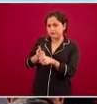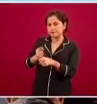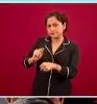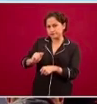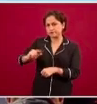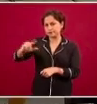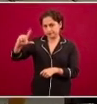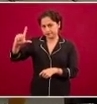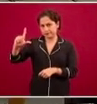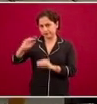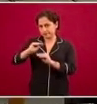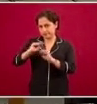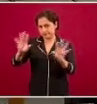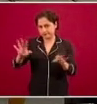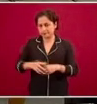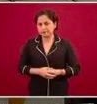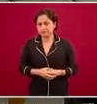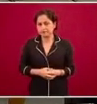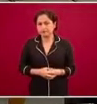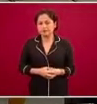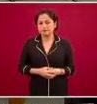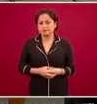upward trend.